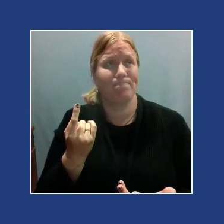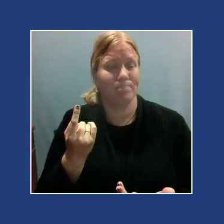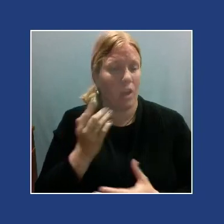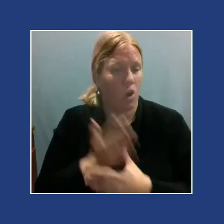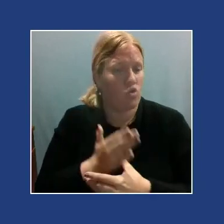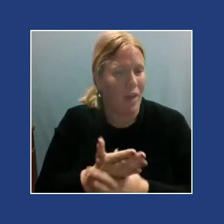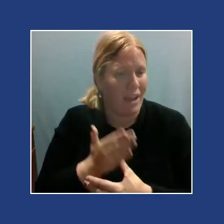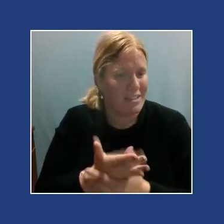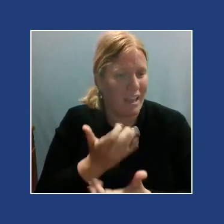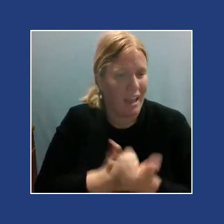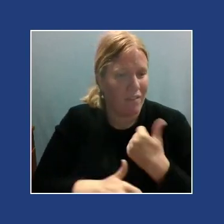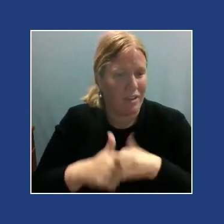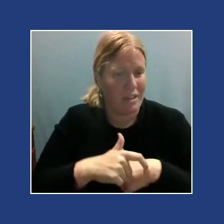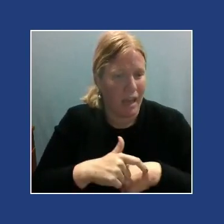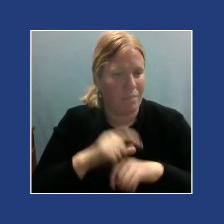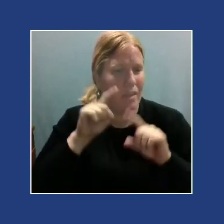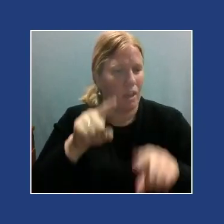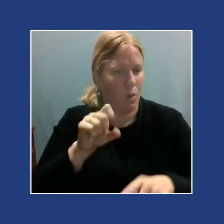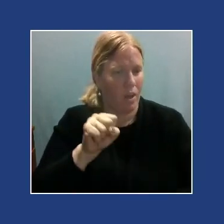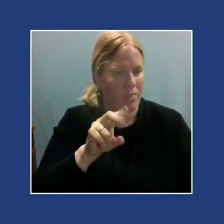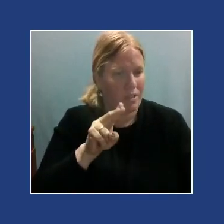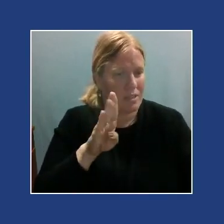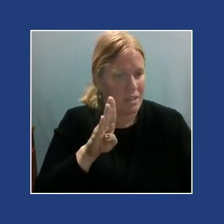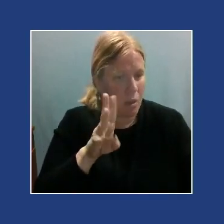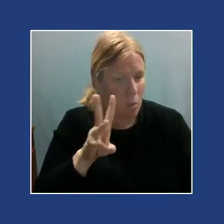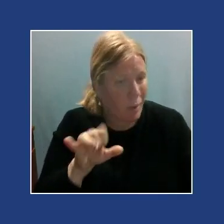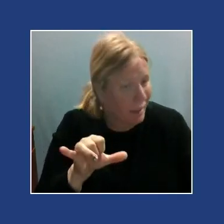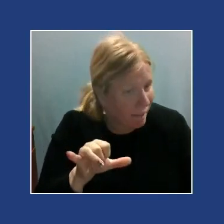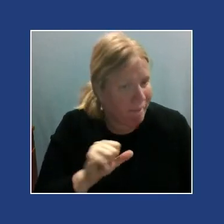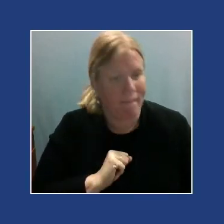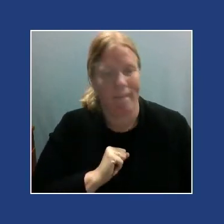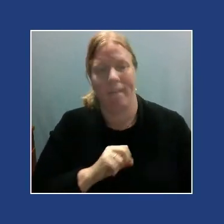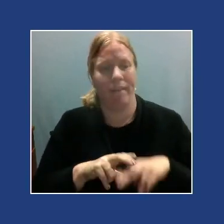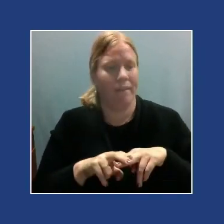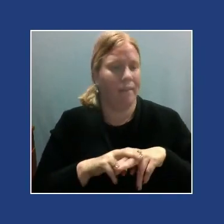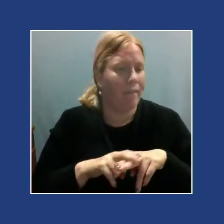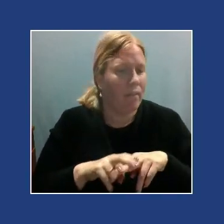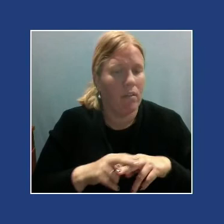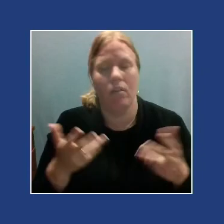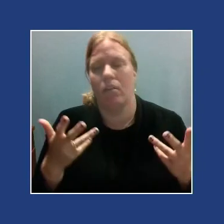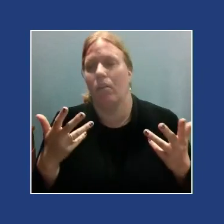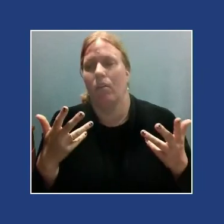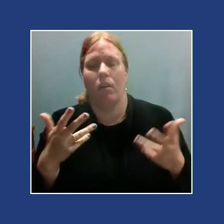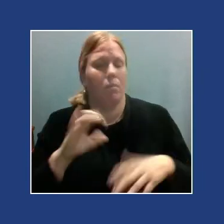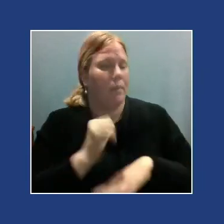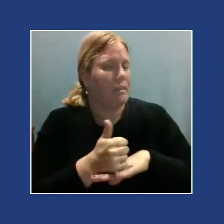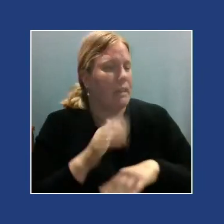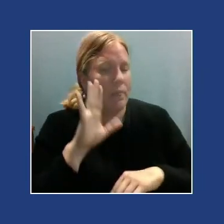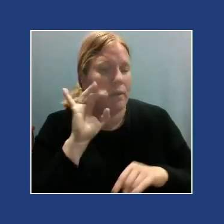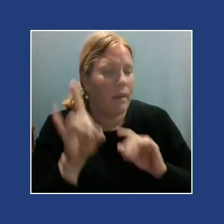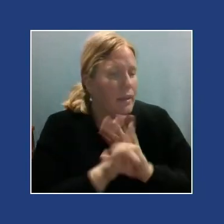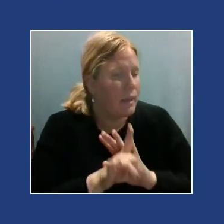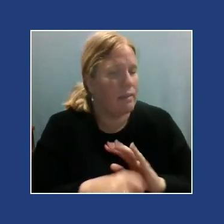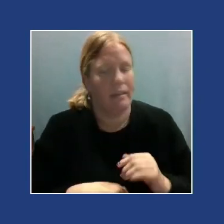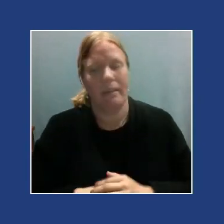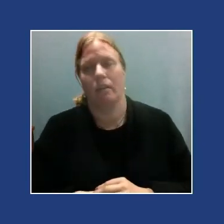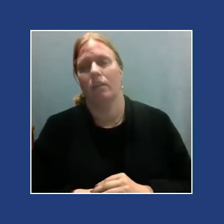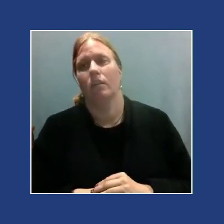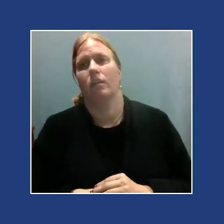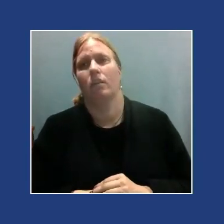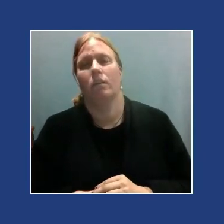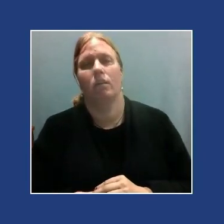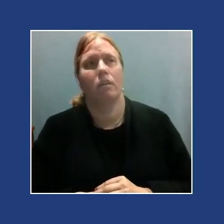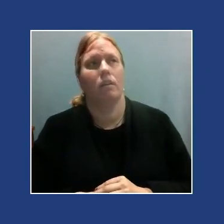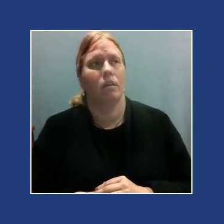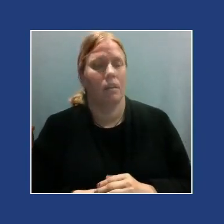harassed every time they take the subway, just based on their identity, is